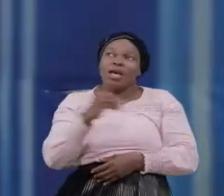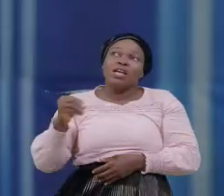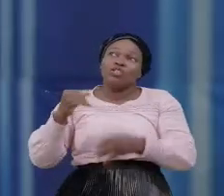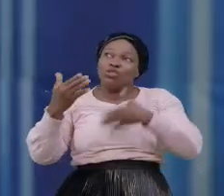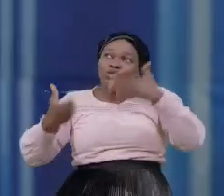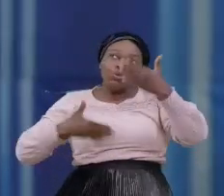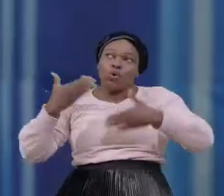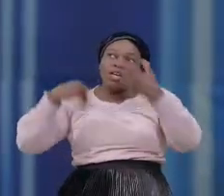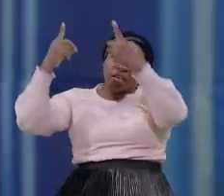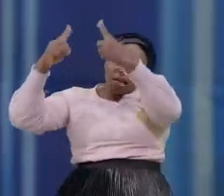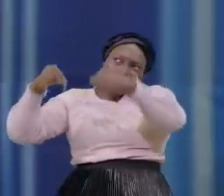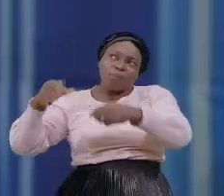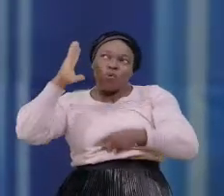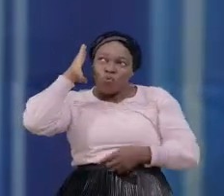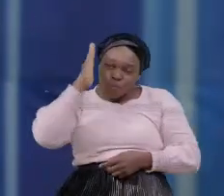come to you tonight.